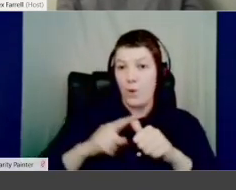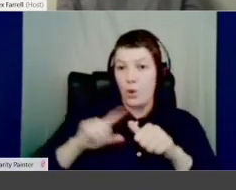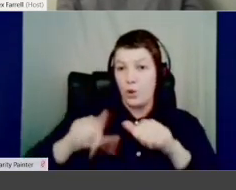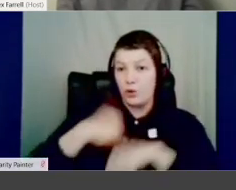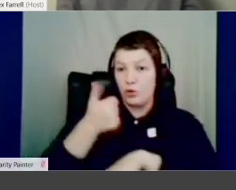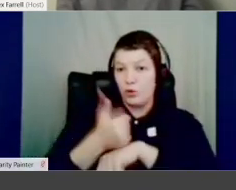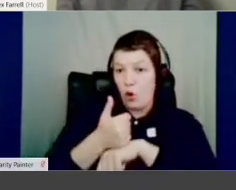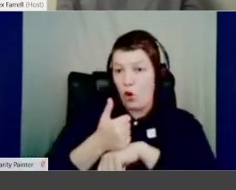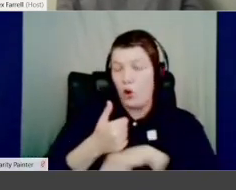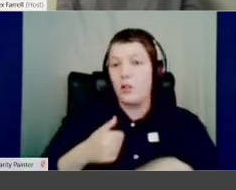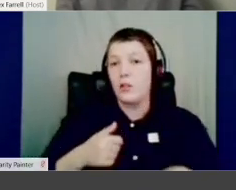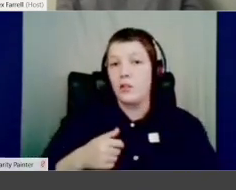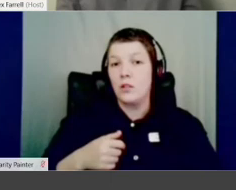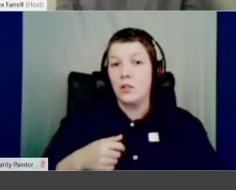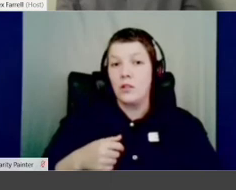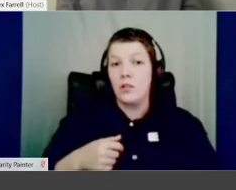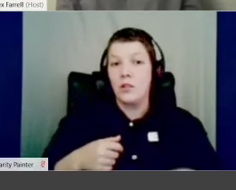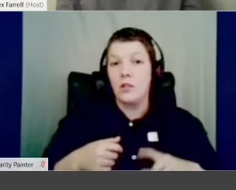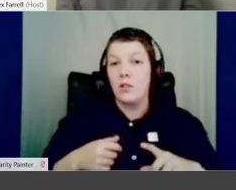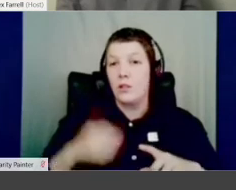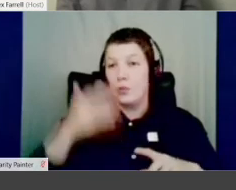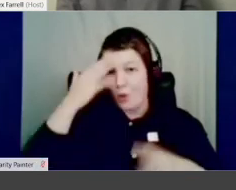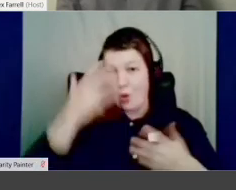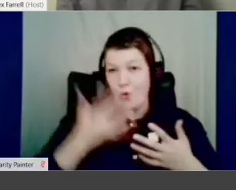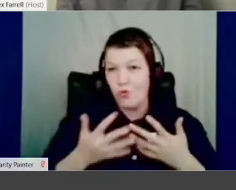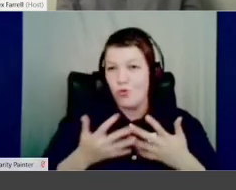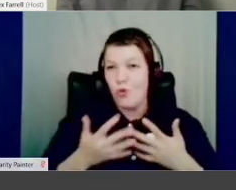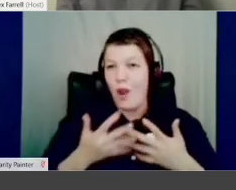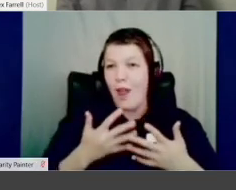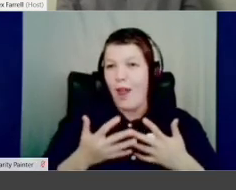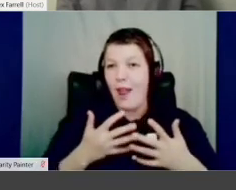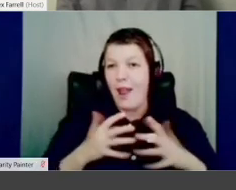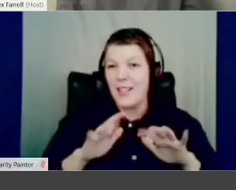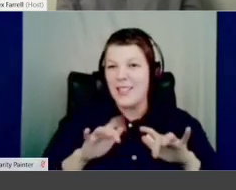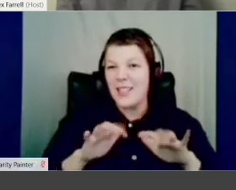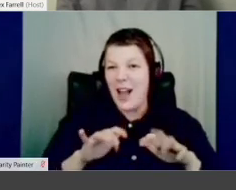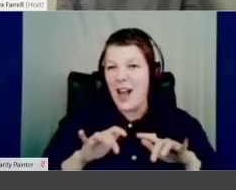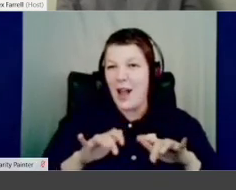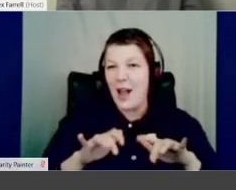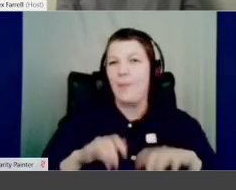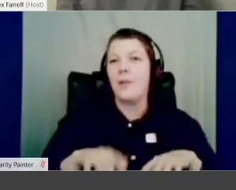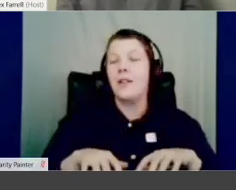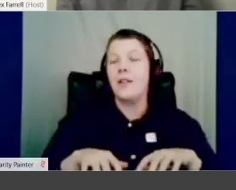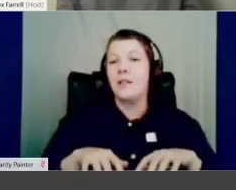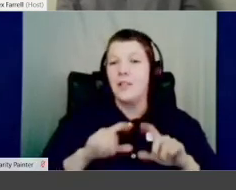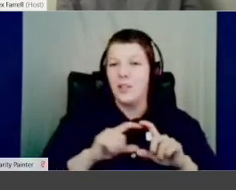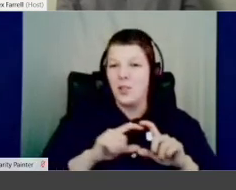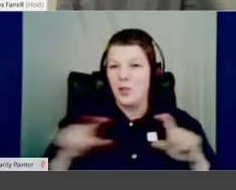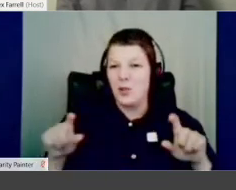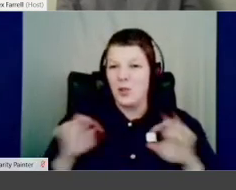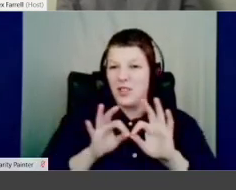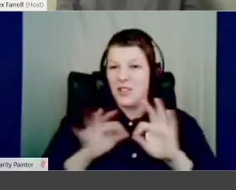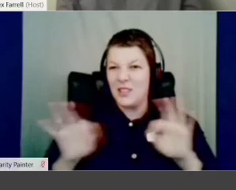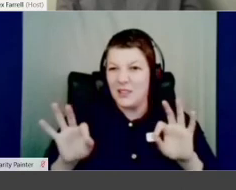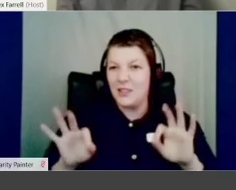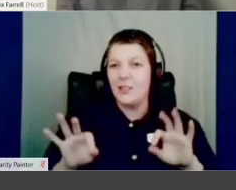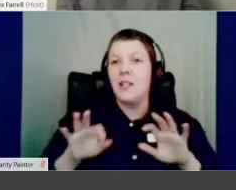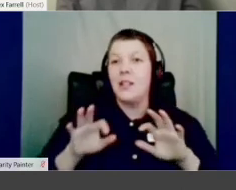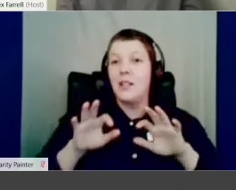this, like gray type on gray backgrounds, and it was like, and little teeny text. So people got